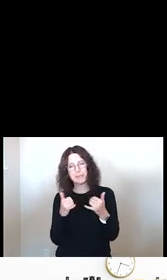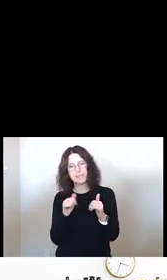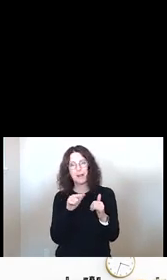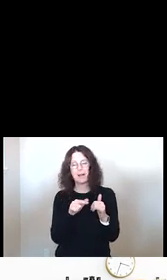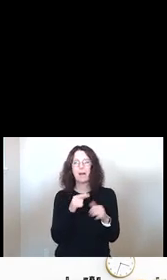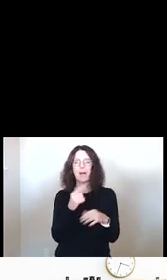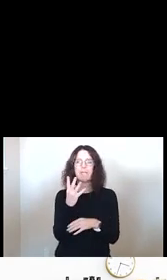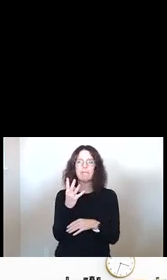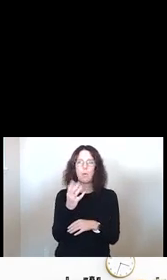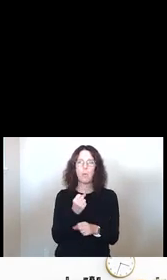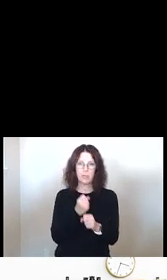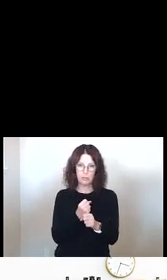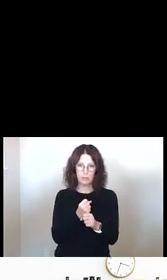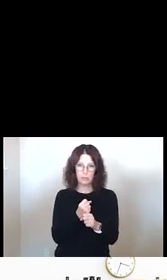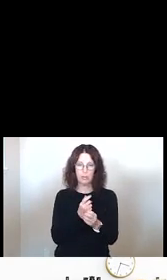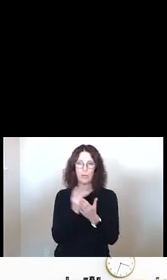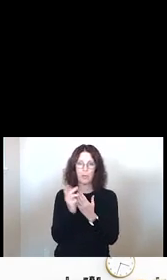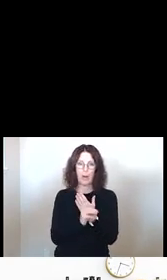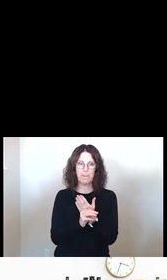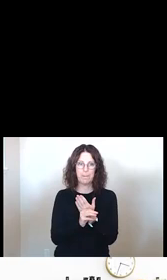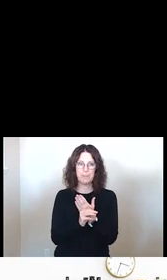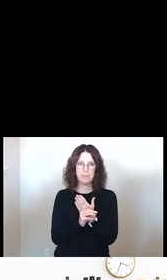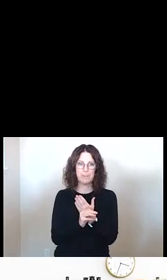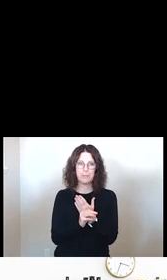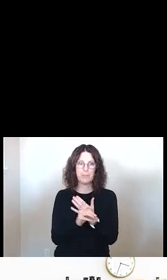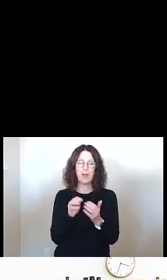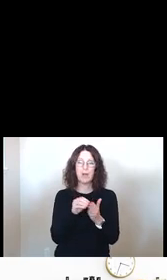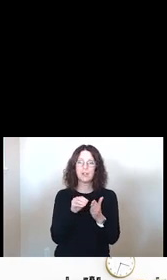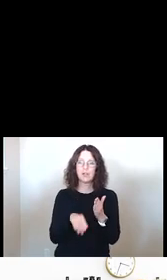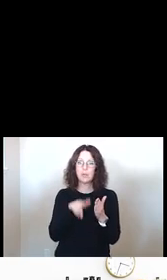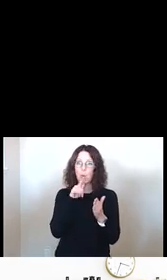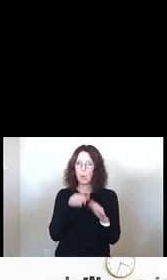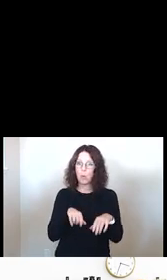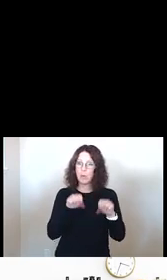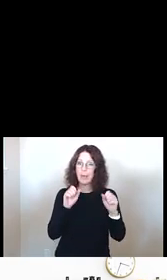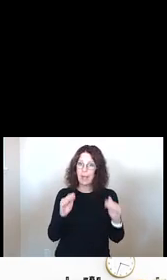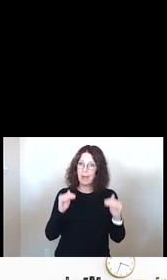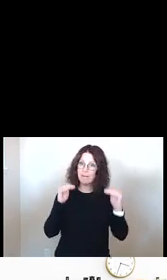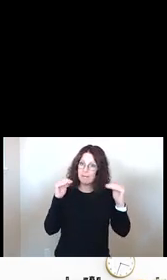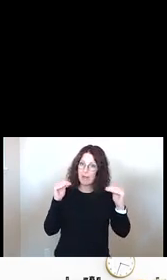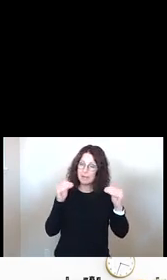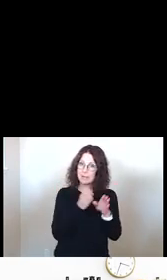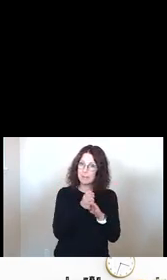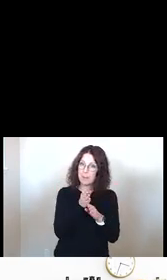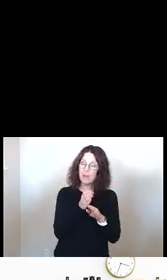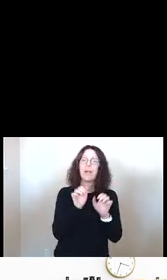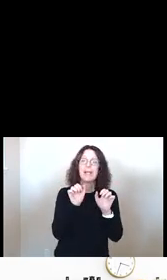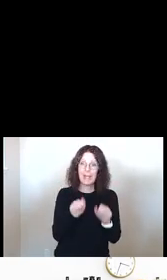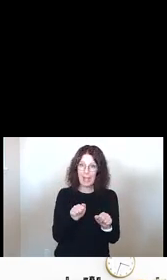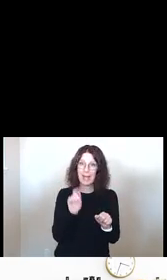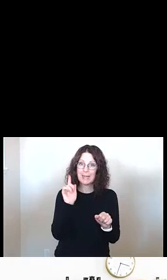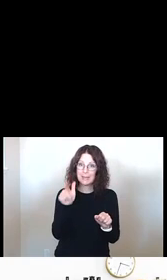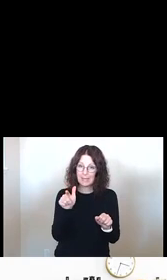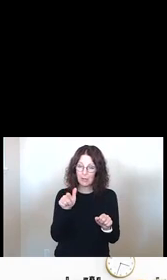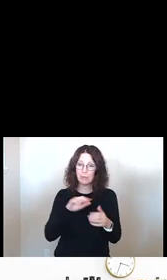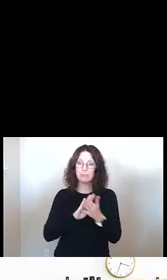program. Students from the advanced major can go on to graduate school, but not